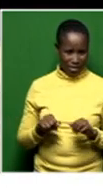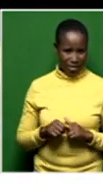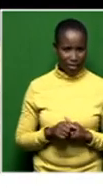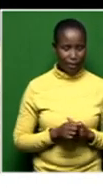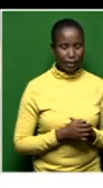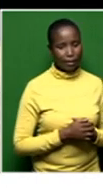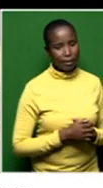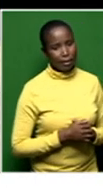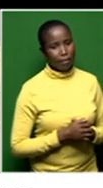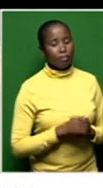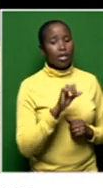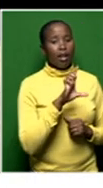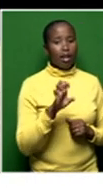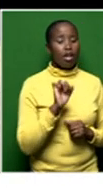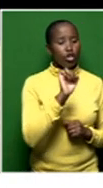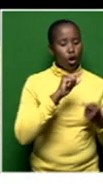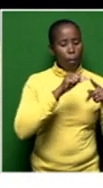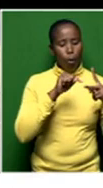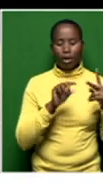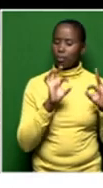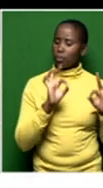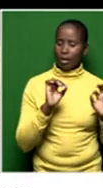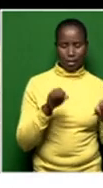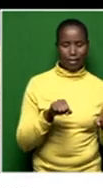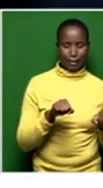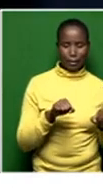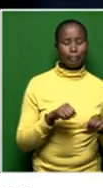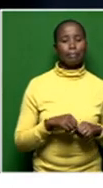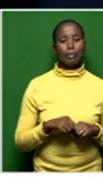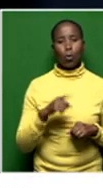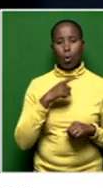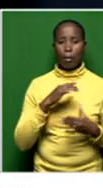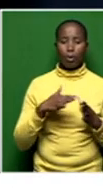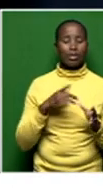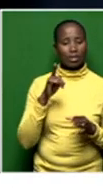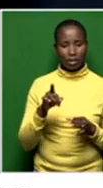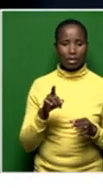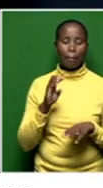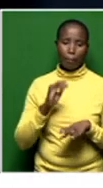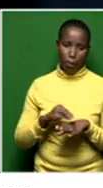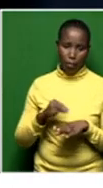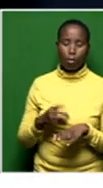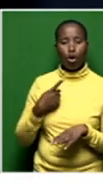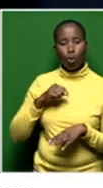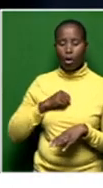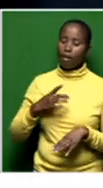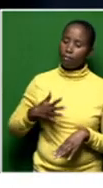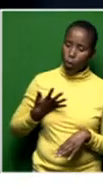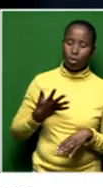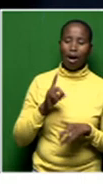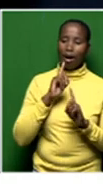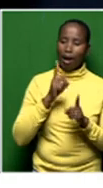Well, I think, Leanne, your points are very well made, because these are precisely issues that we demand answers